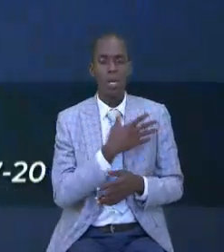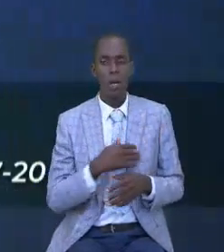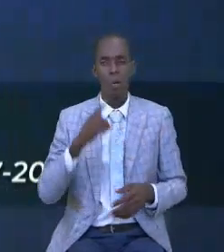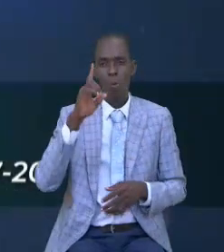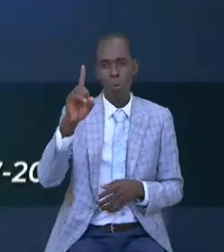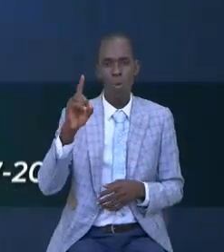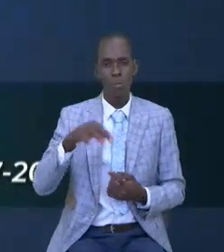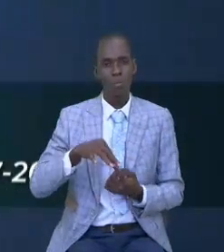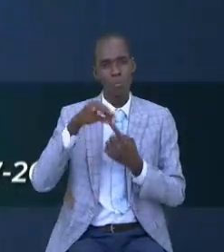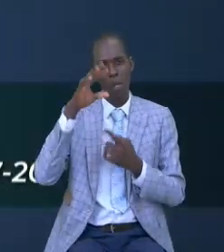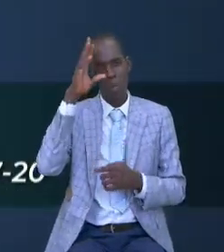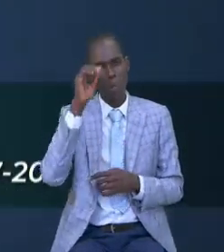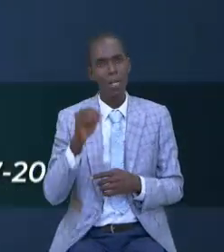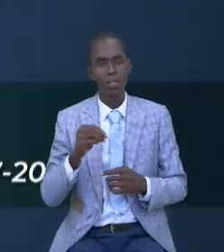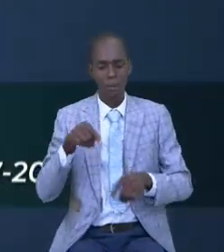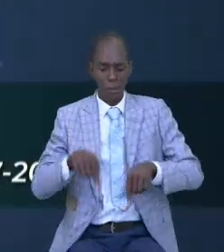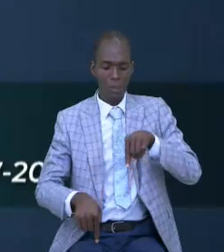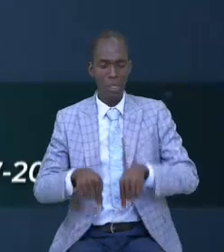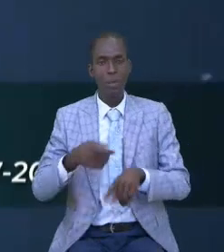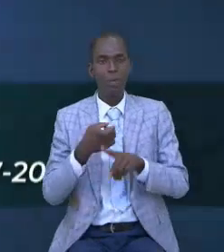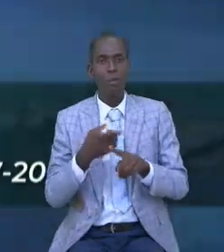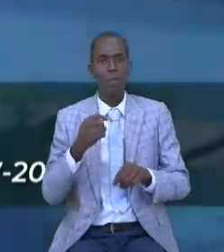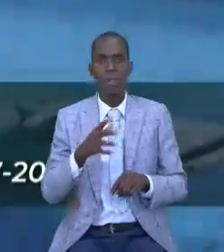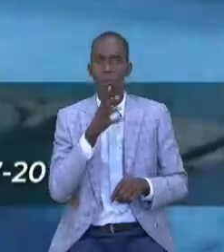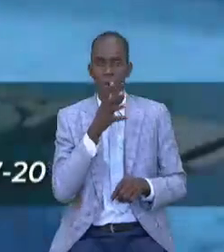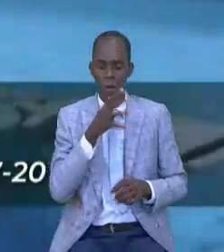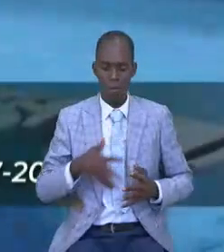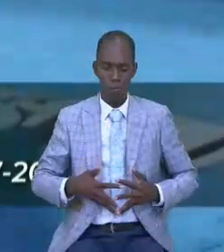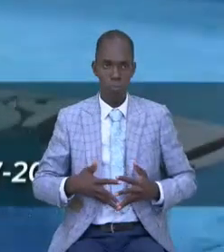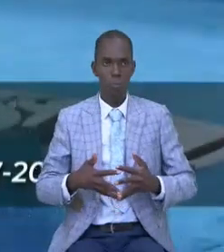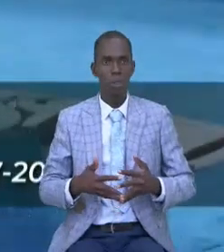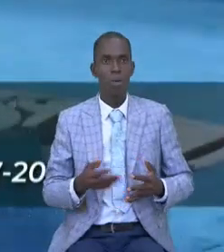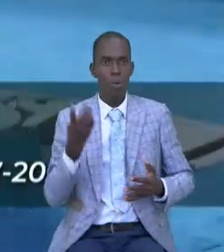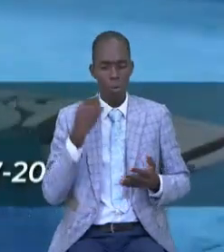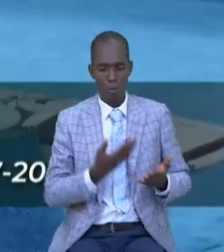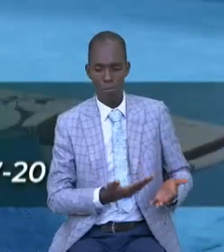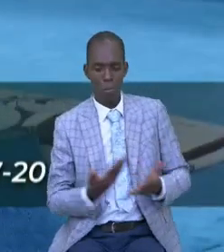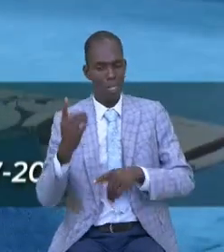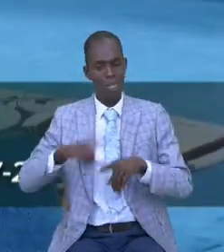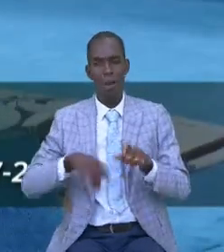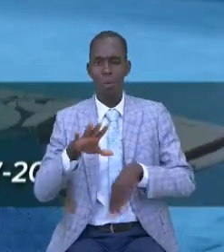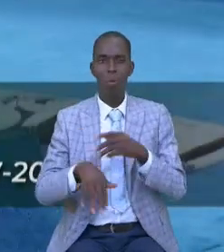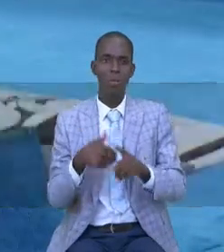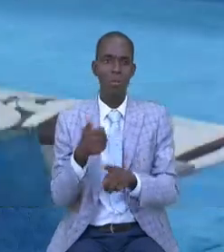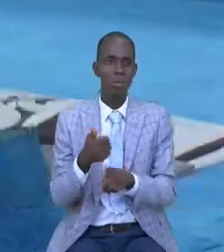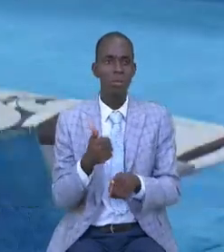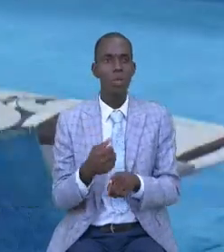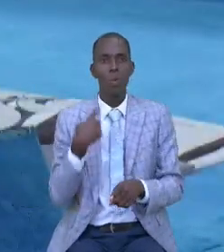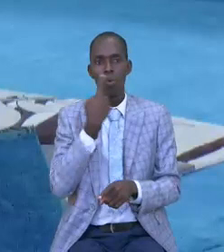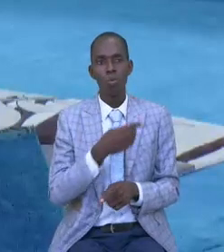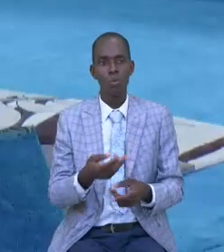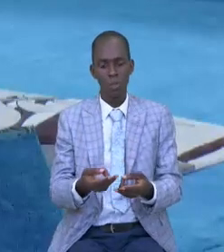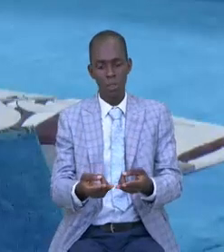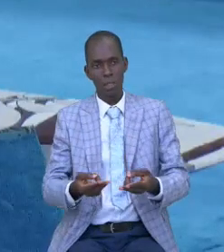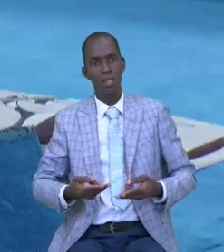lame from his mother's womb was carried, couldn't walk by himself, whom they laid daily at